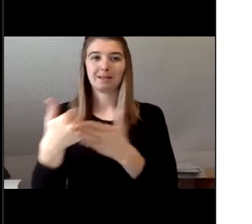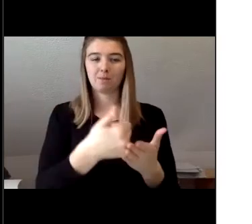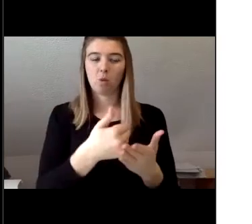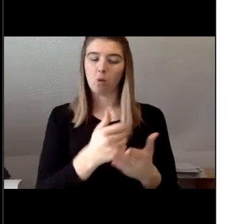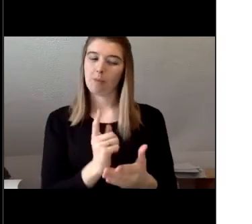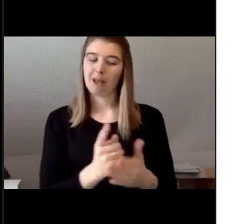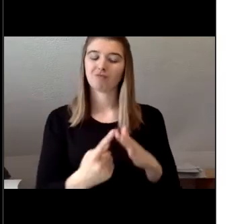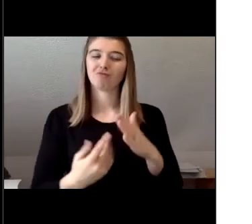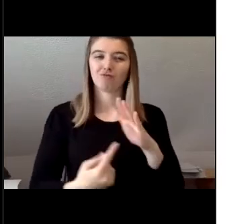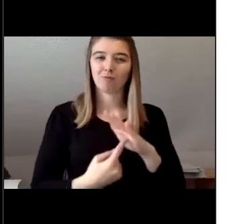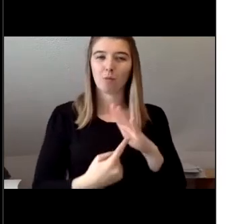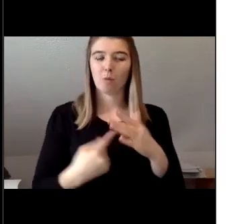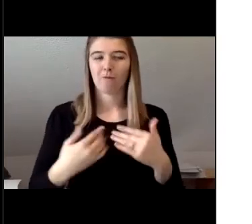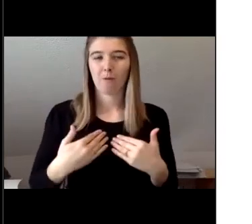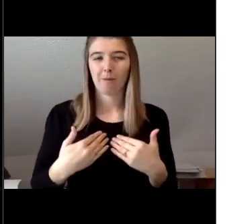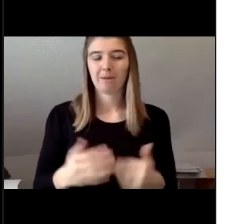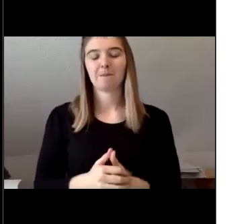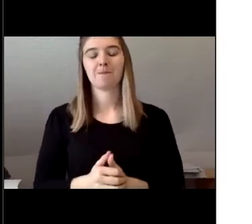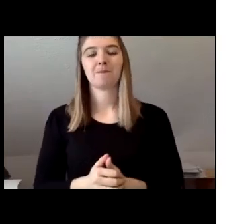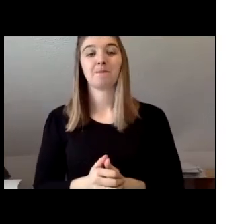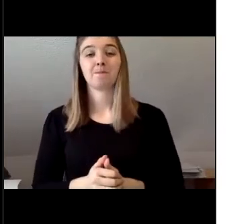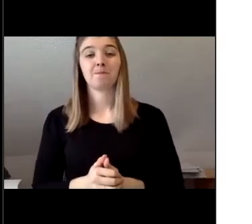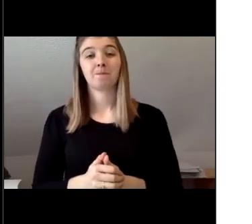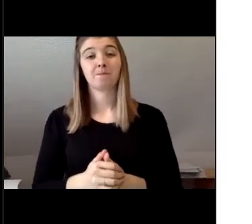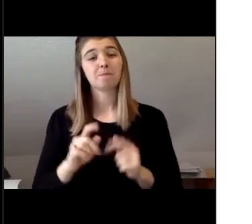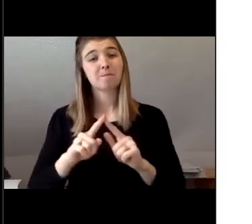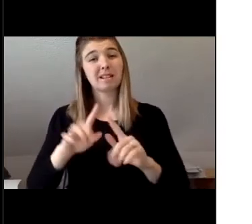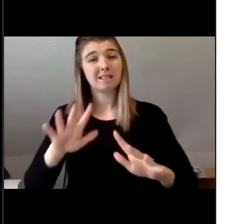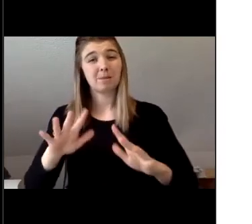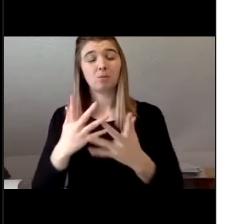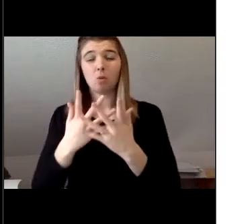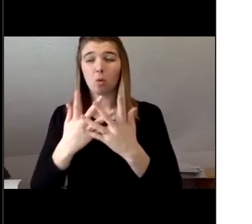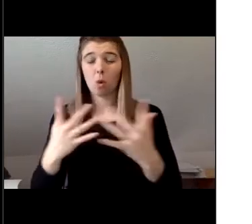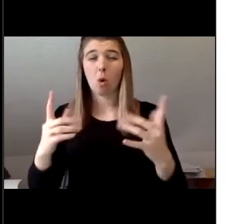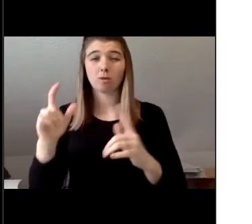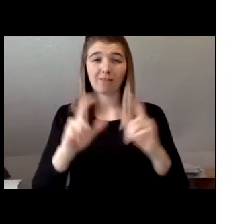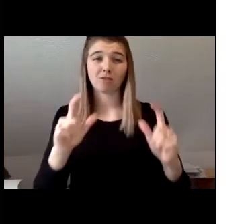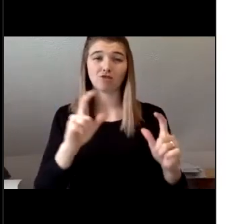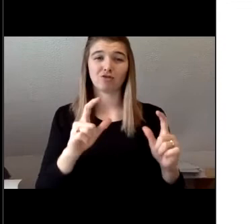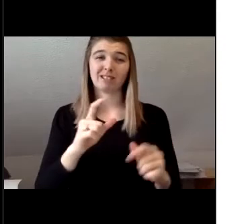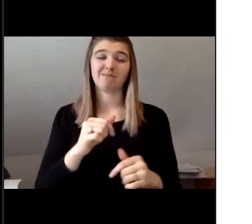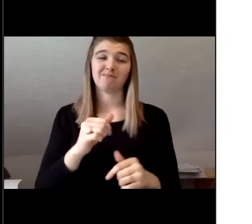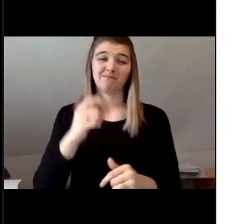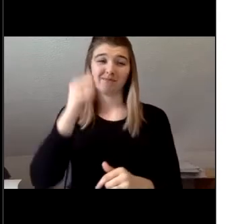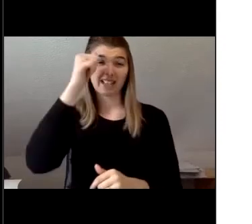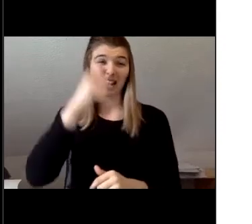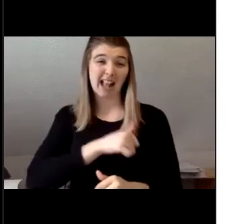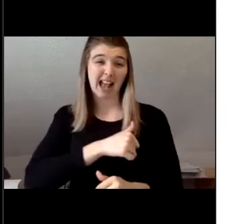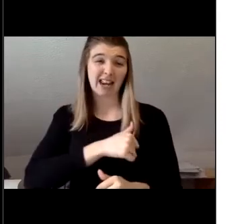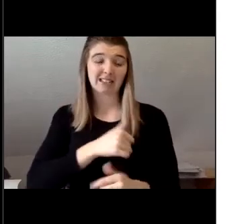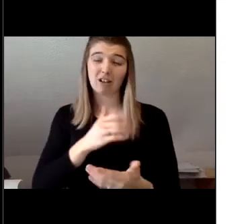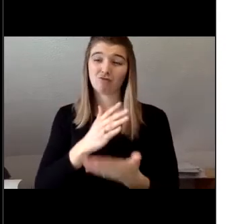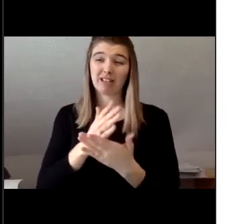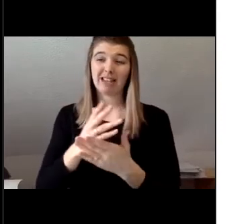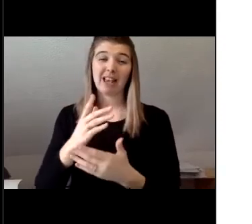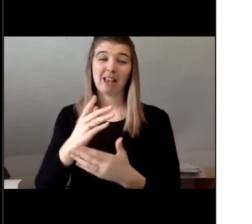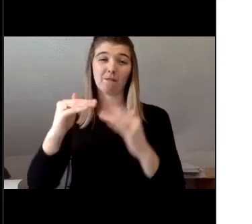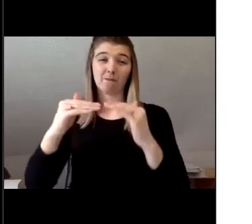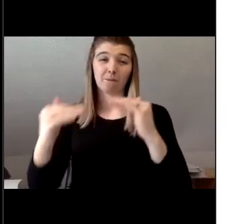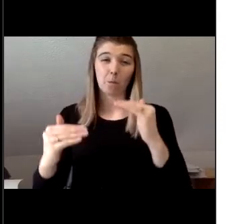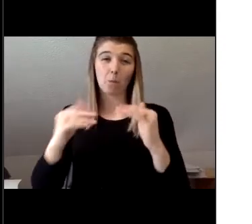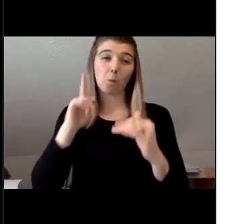As in many countries, women are underrepresented in the chemical sciences in Canada, and I'll add some